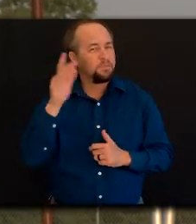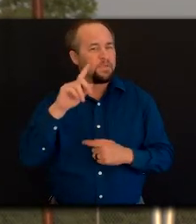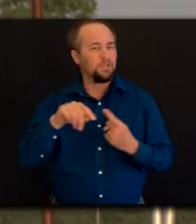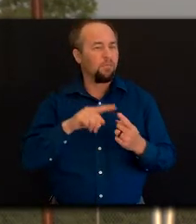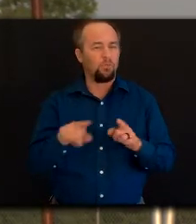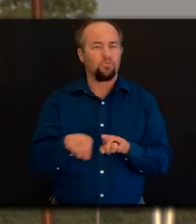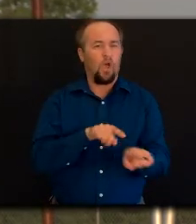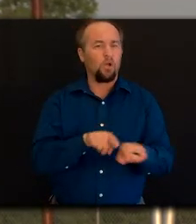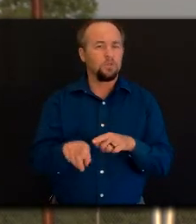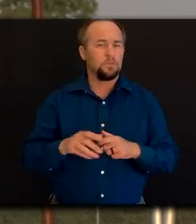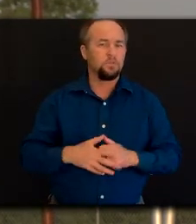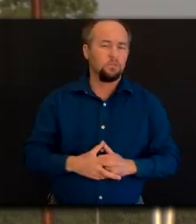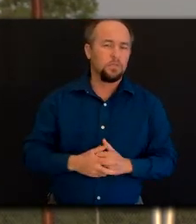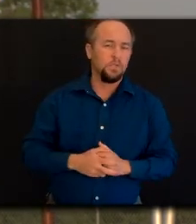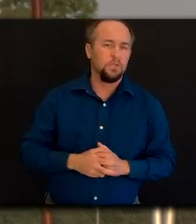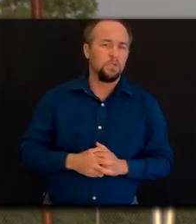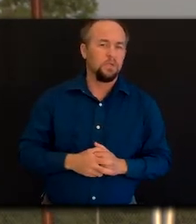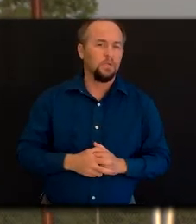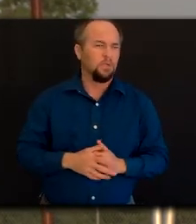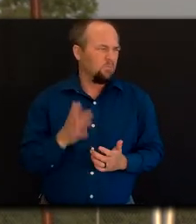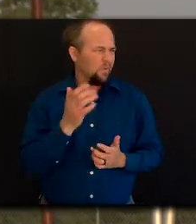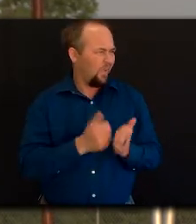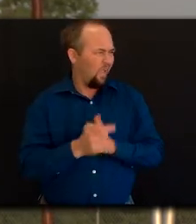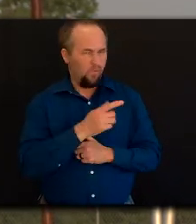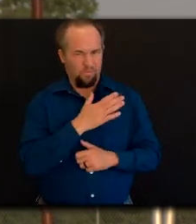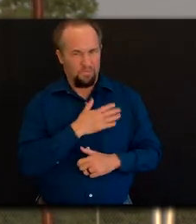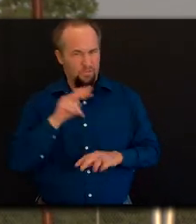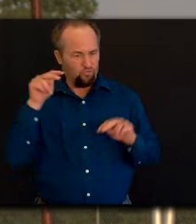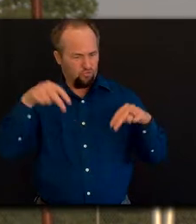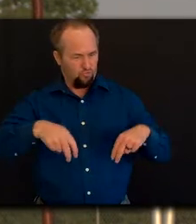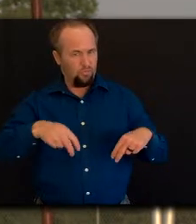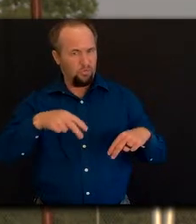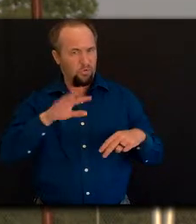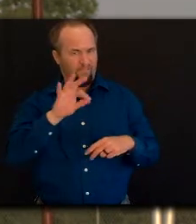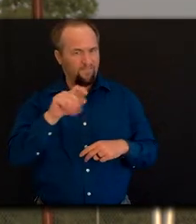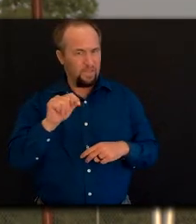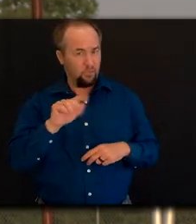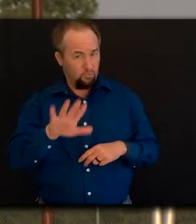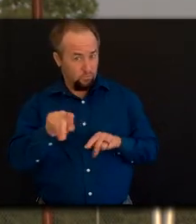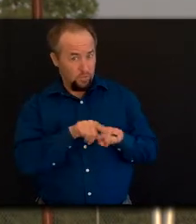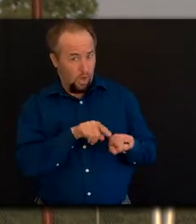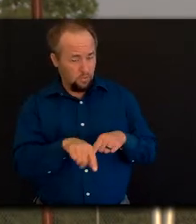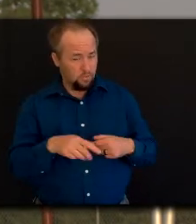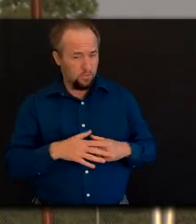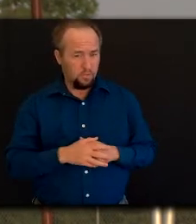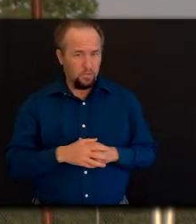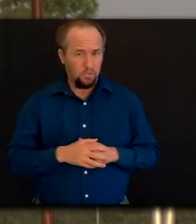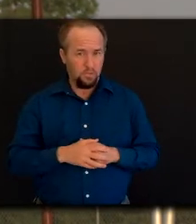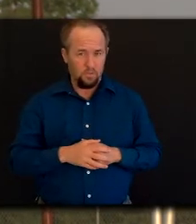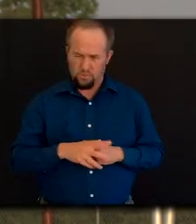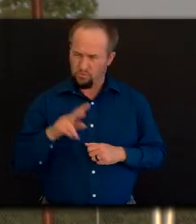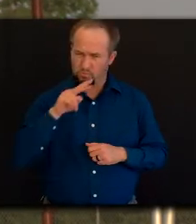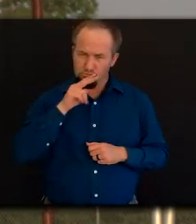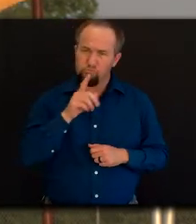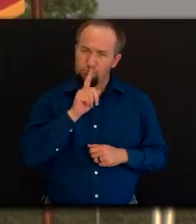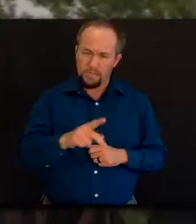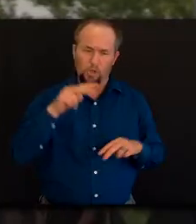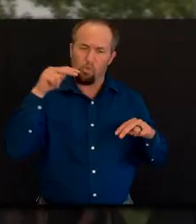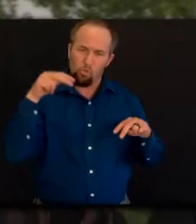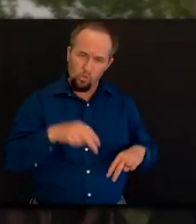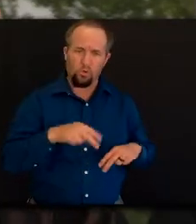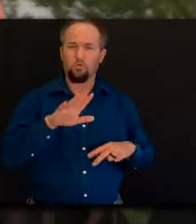socks. Will everyone please look down at your feet, at your socks. Take a good, long look.